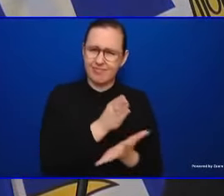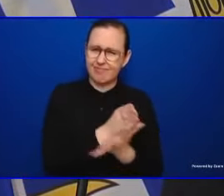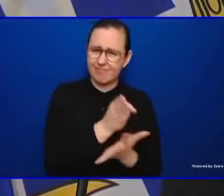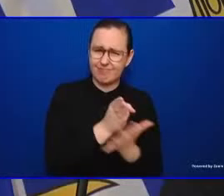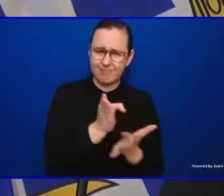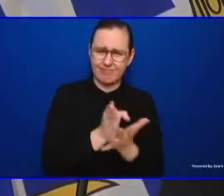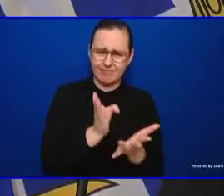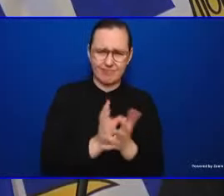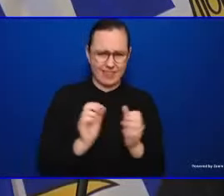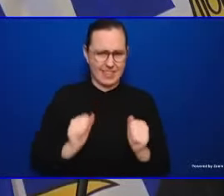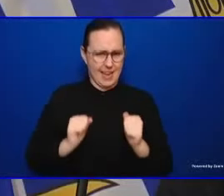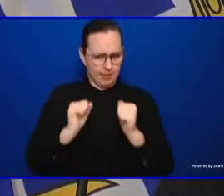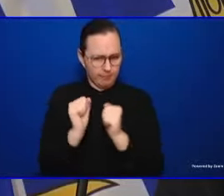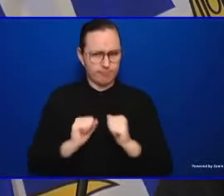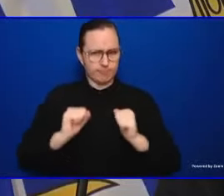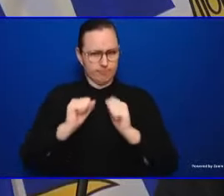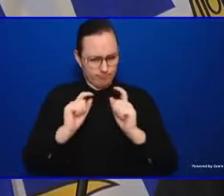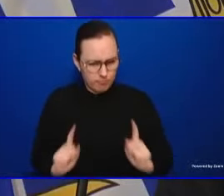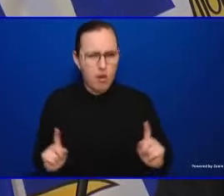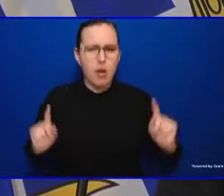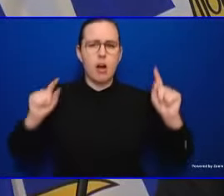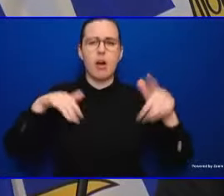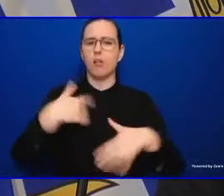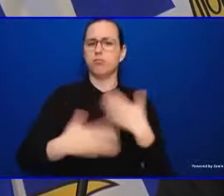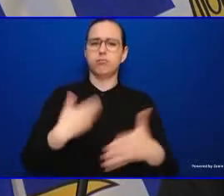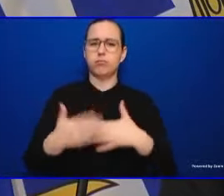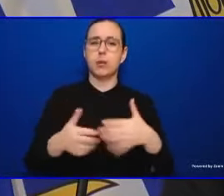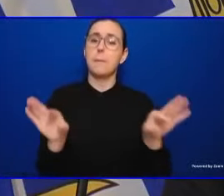go outside. I know it's very cold in many